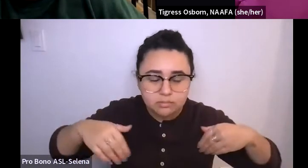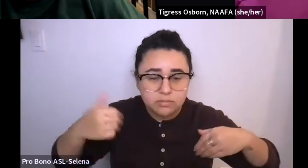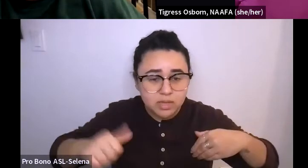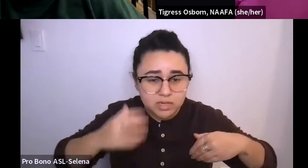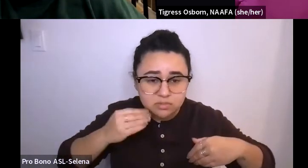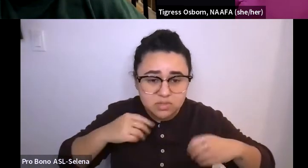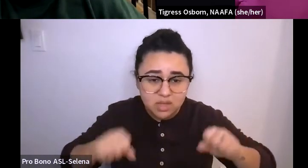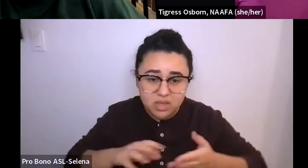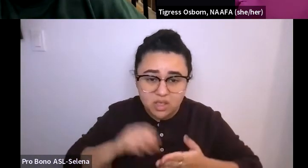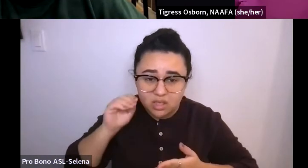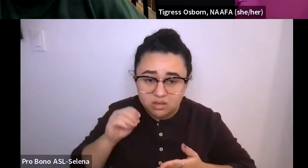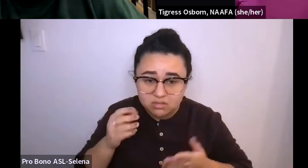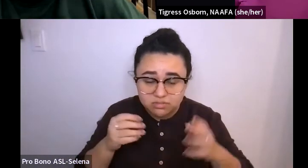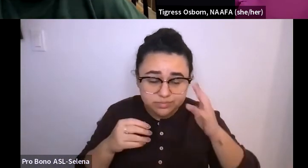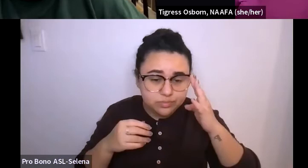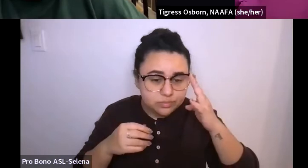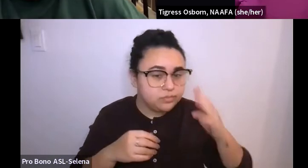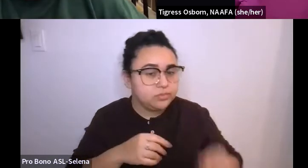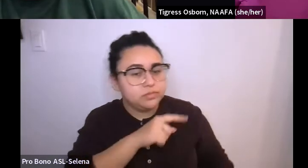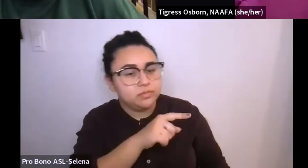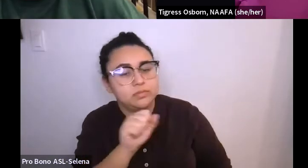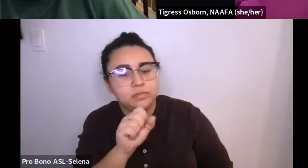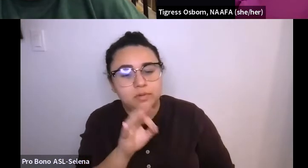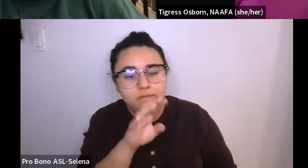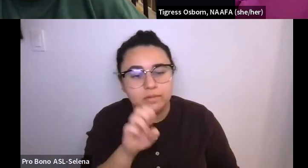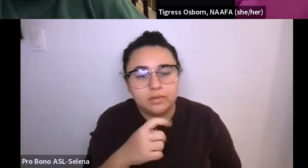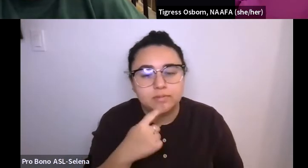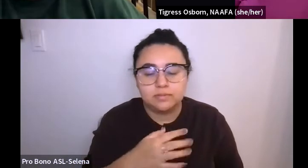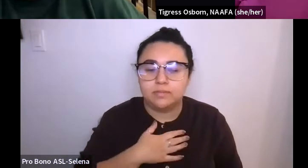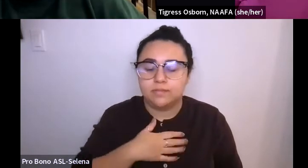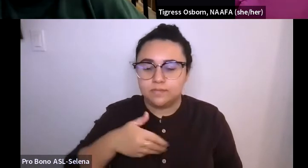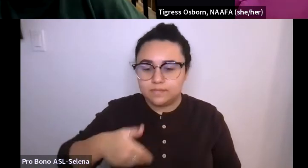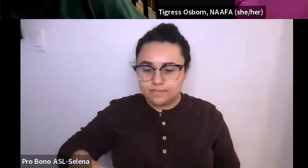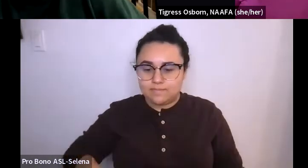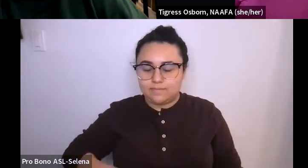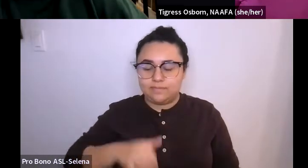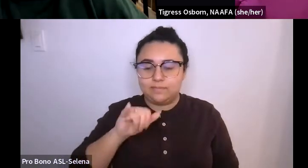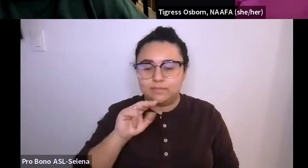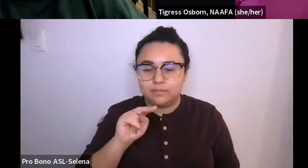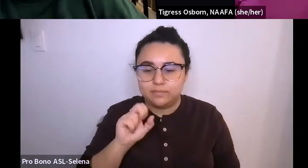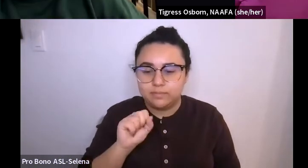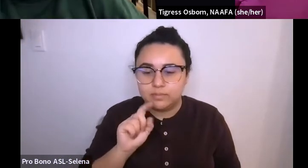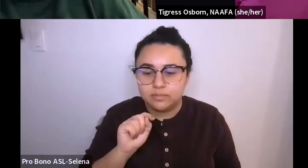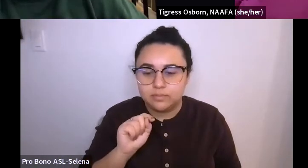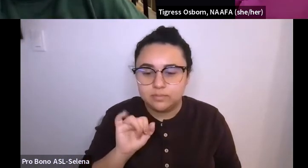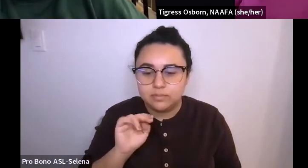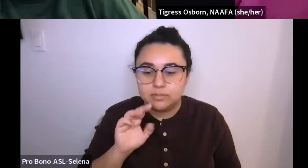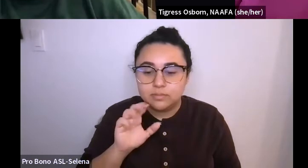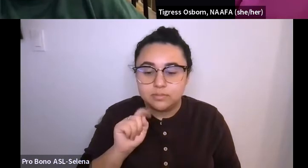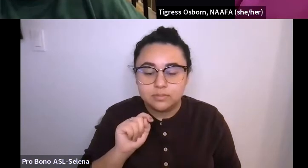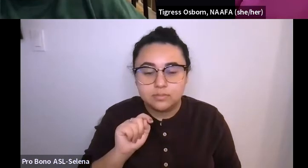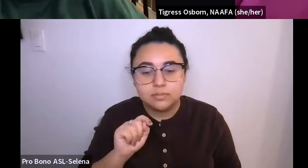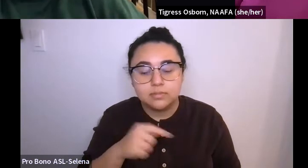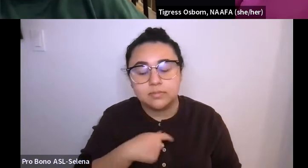So my instinct with that. So I think writing the book, and in general, just